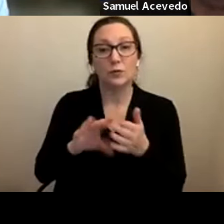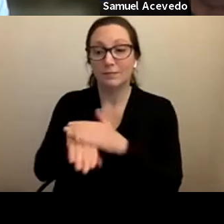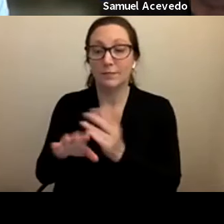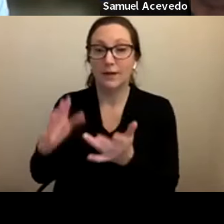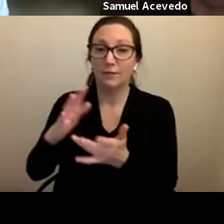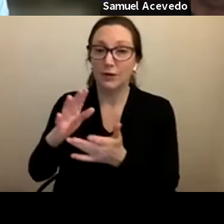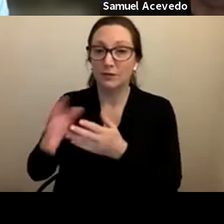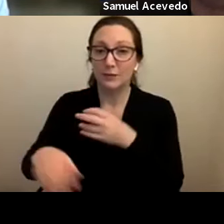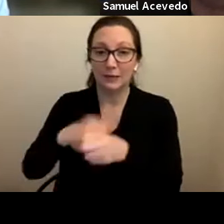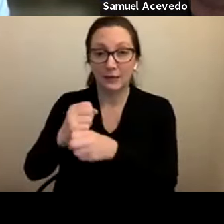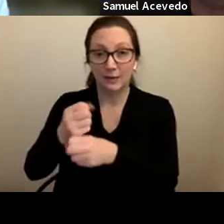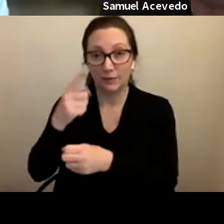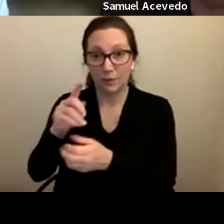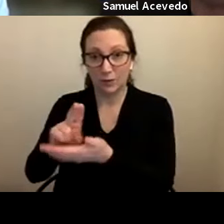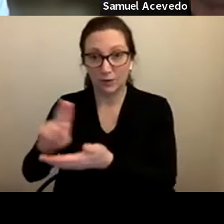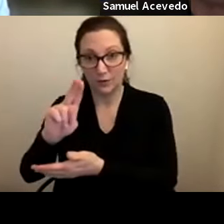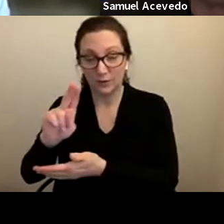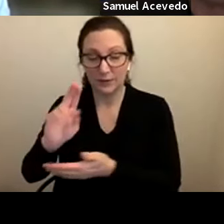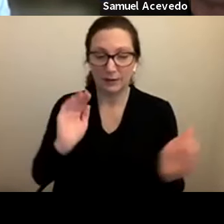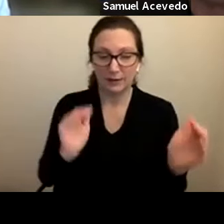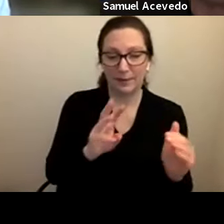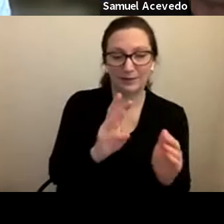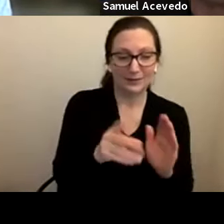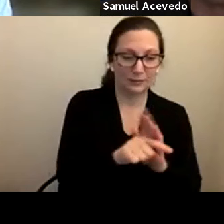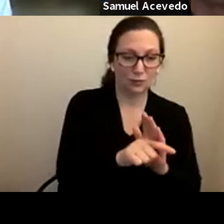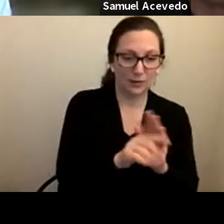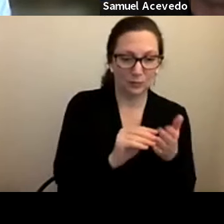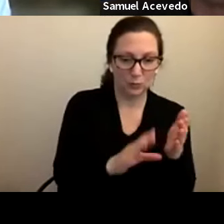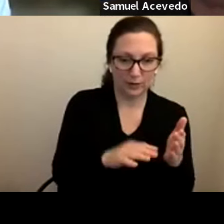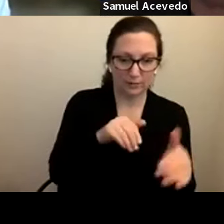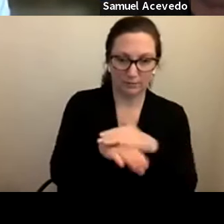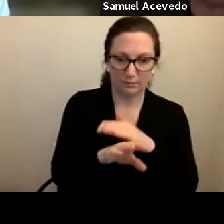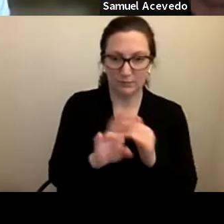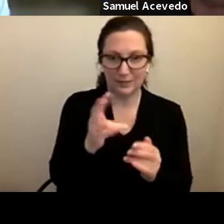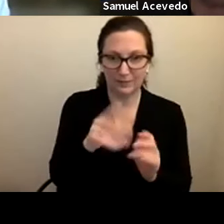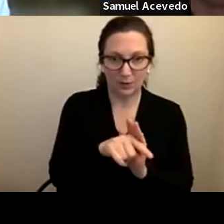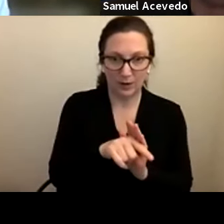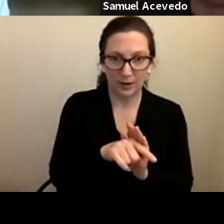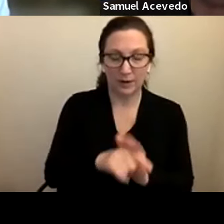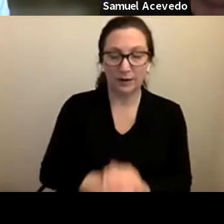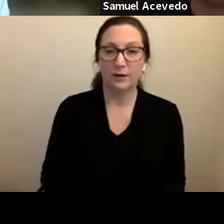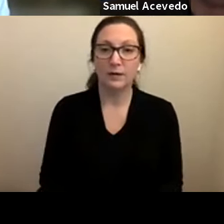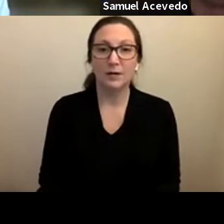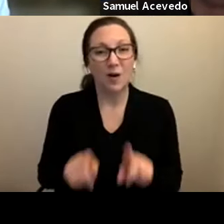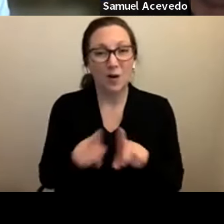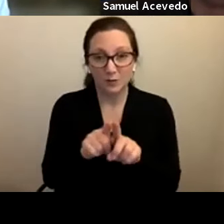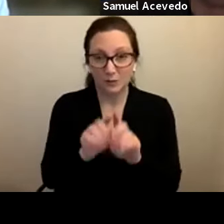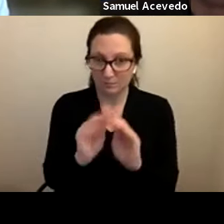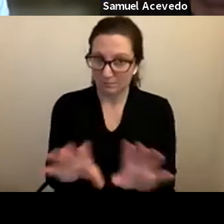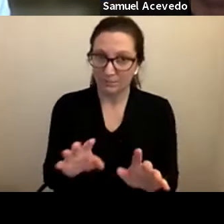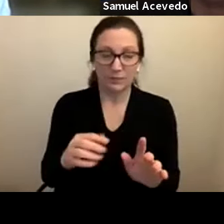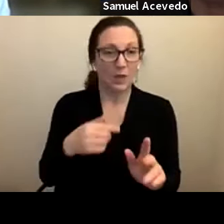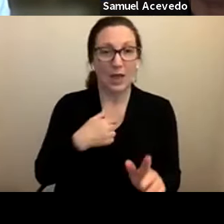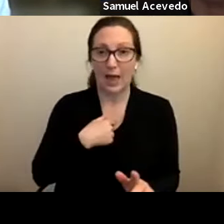it is for a 6th grader entering 7th grade. And to make the record straight, I'm opposed